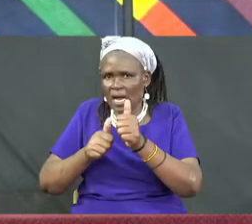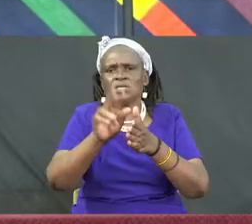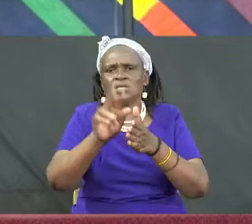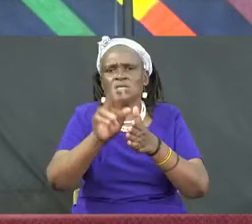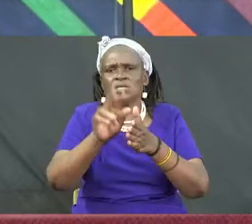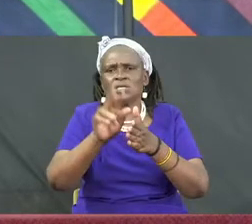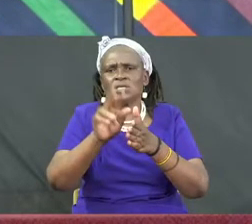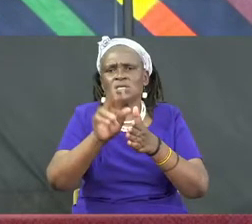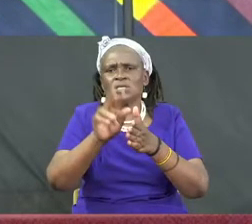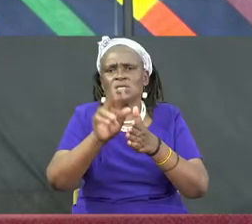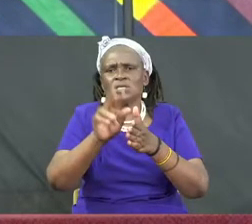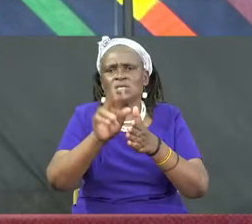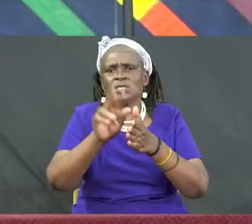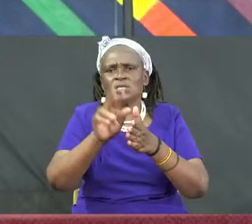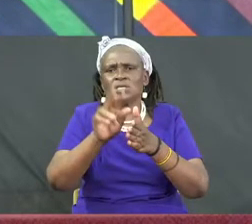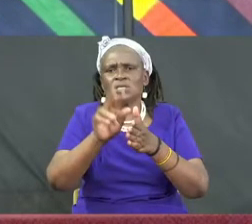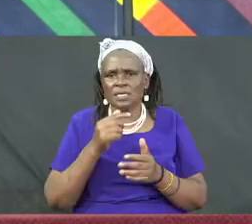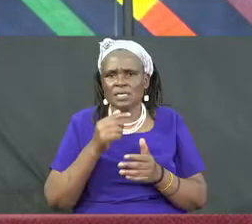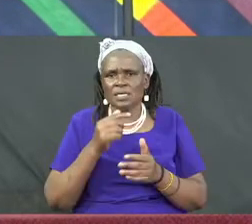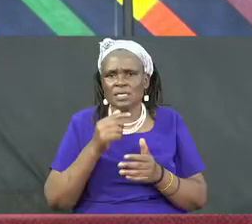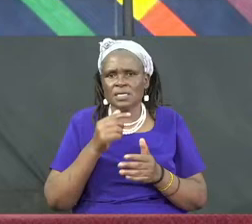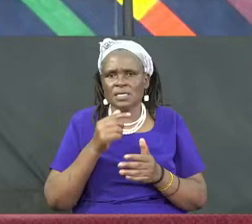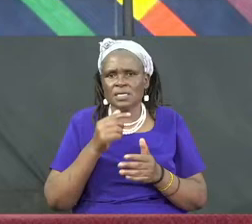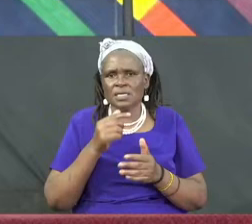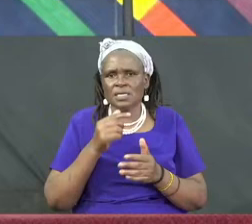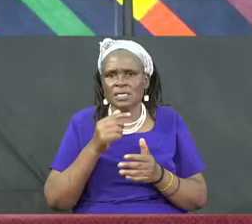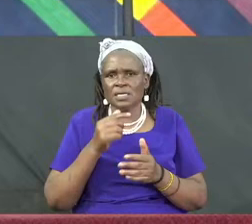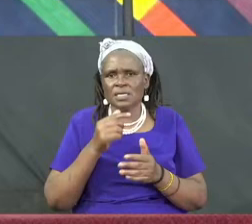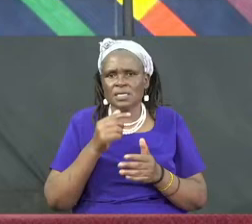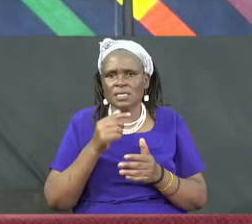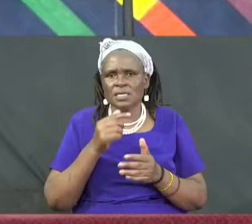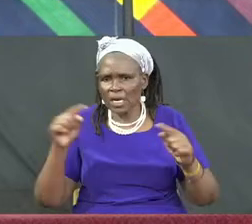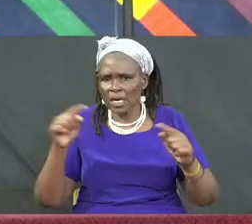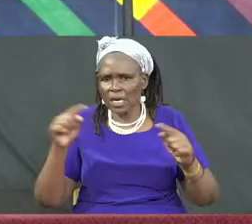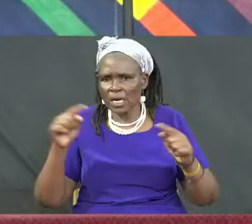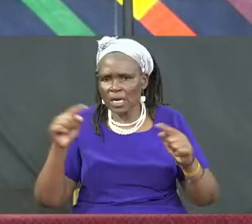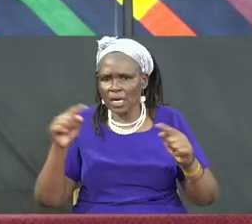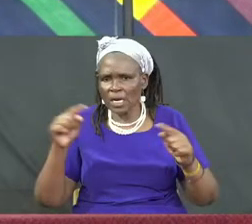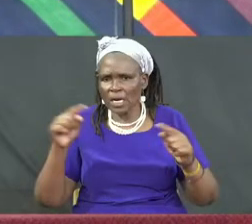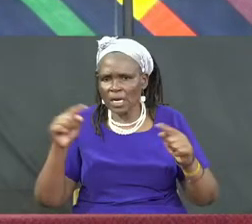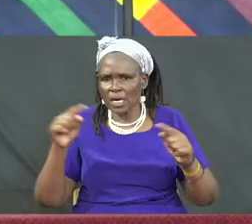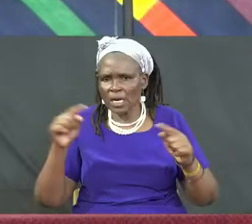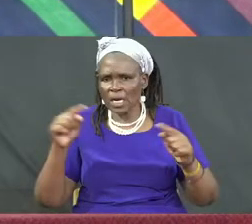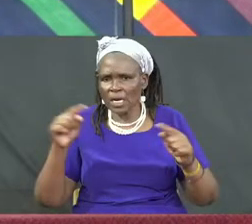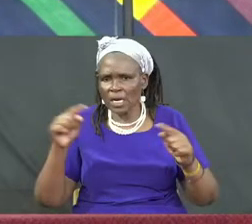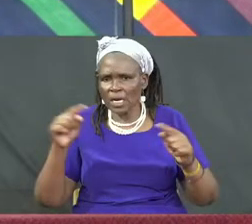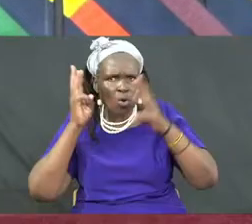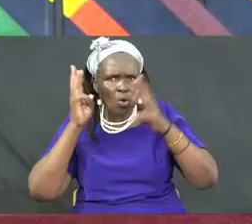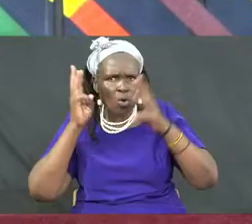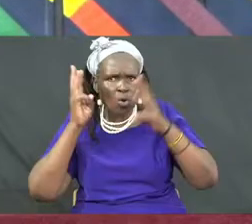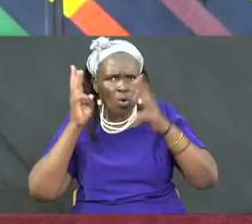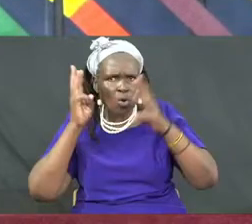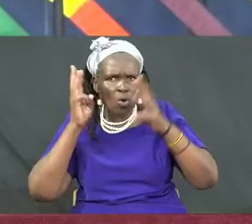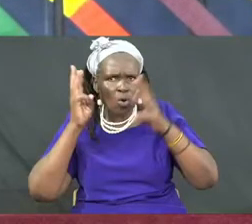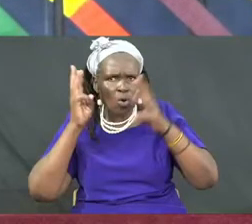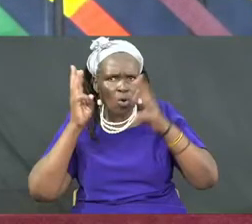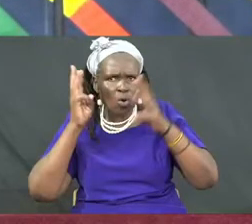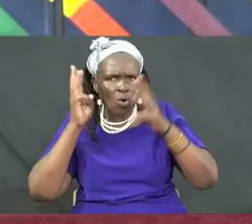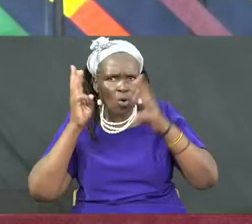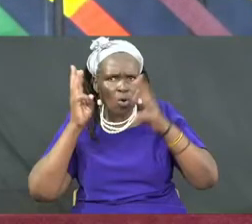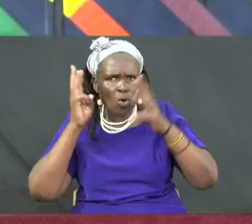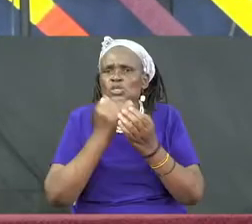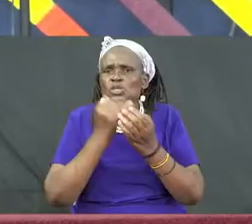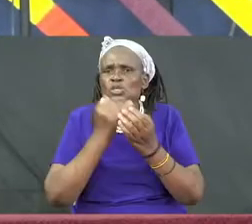Bible says, suffer the little children to come to me. And so don't worry so much about what children are doing. Children are being children.